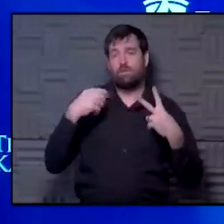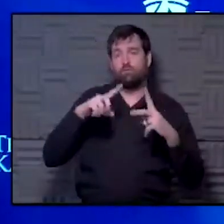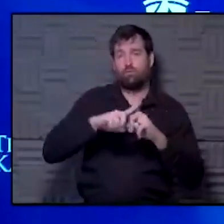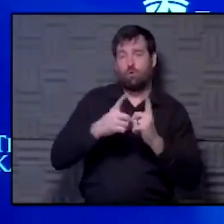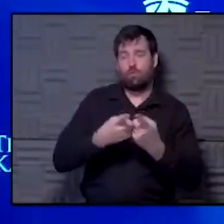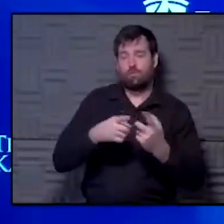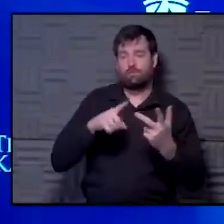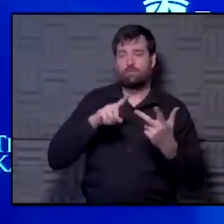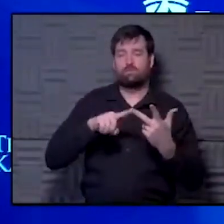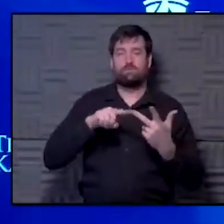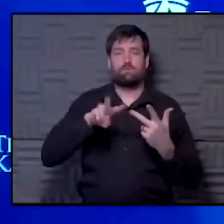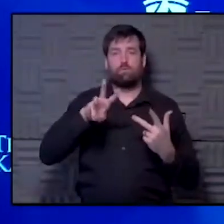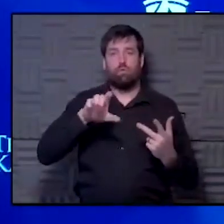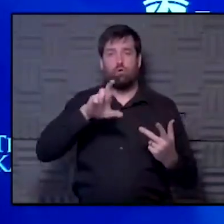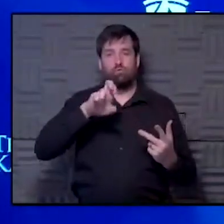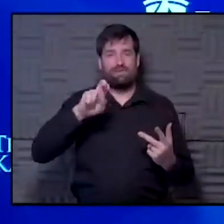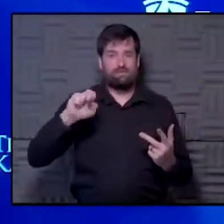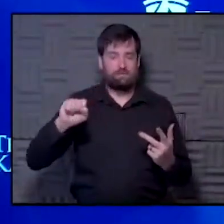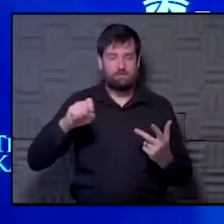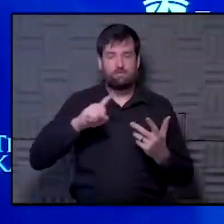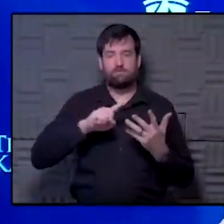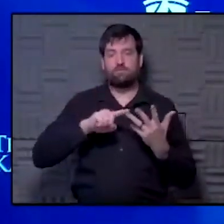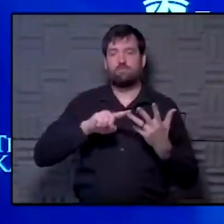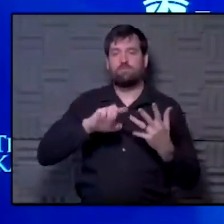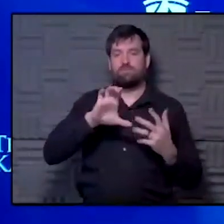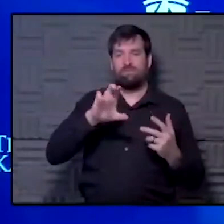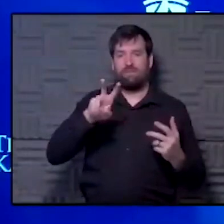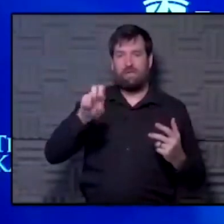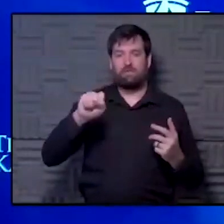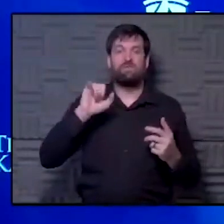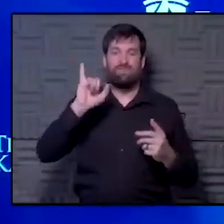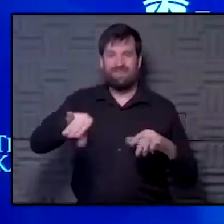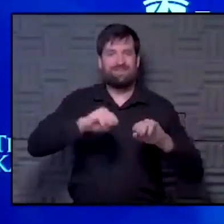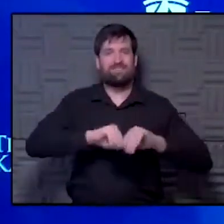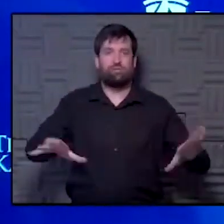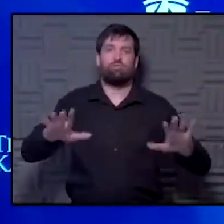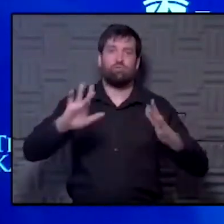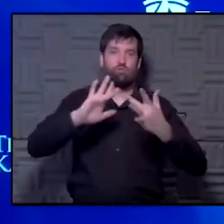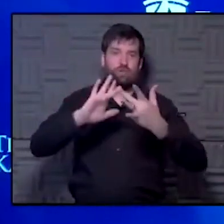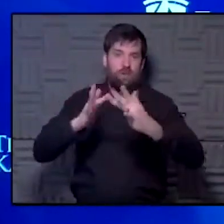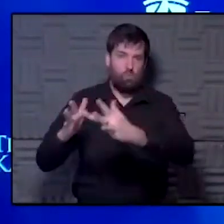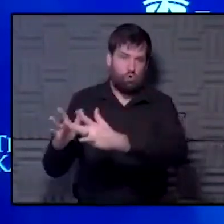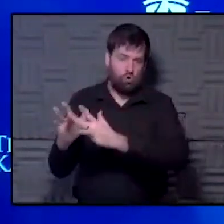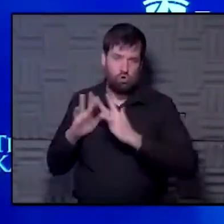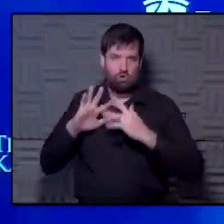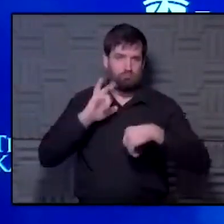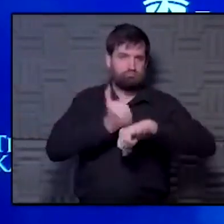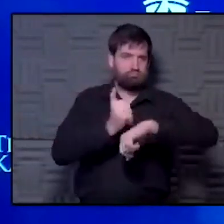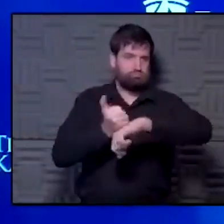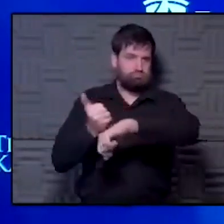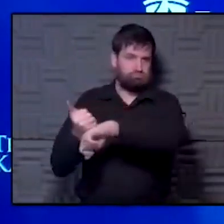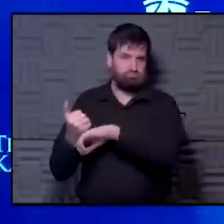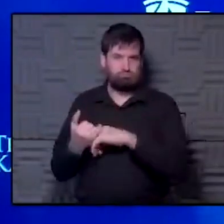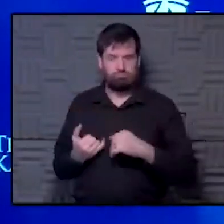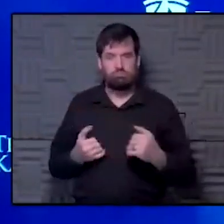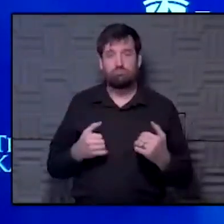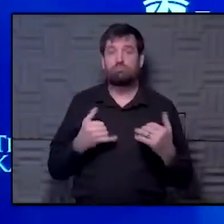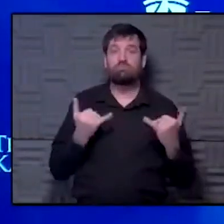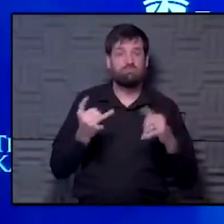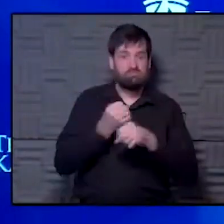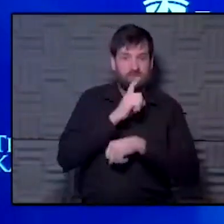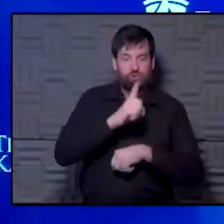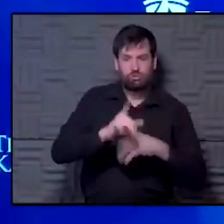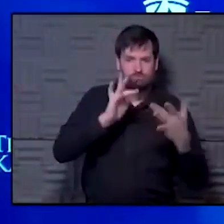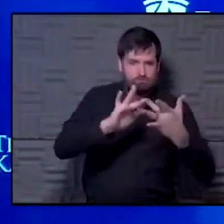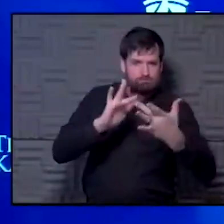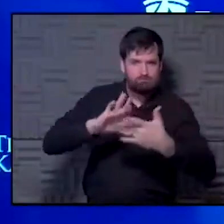departments, Walgreens, and CVS. Yep. That's the distribution network that we're seeing right now developing across the country. So make sure you stay in touch